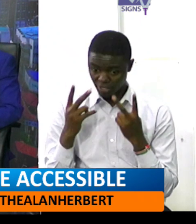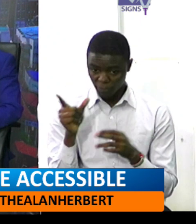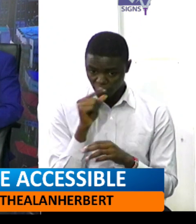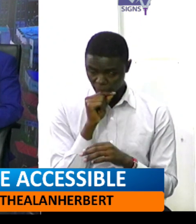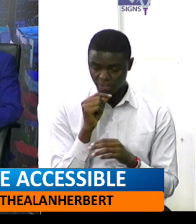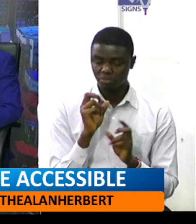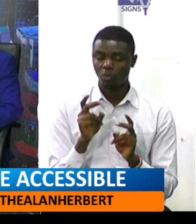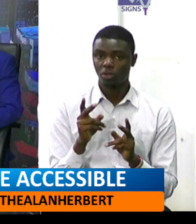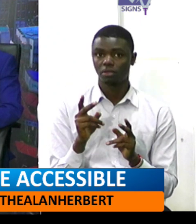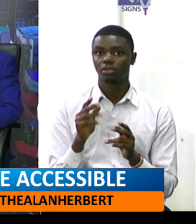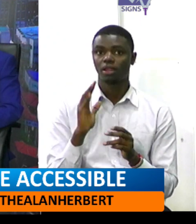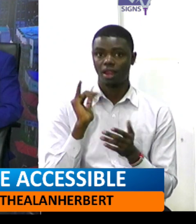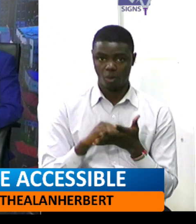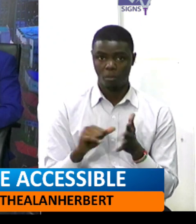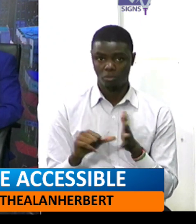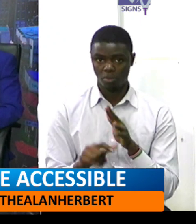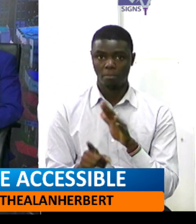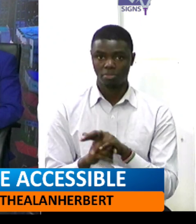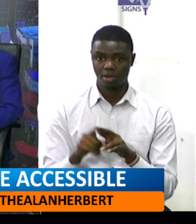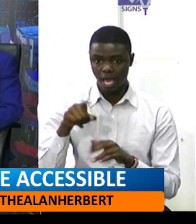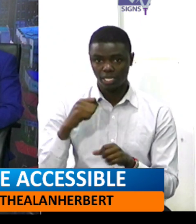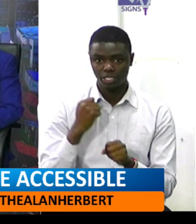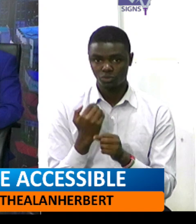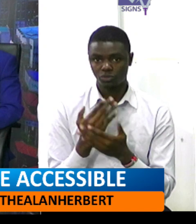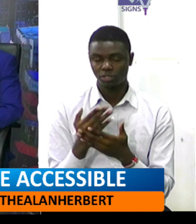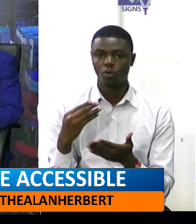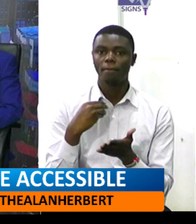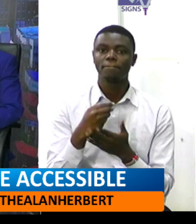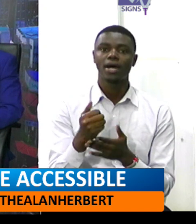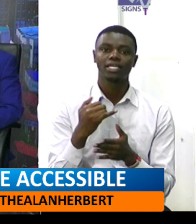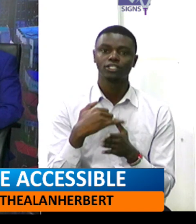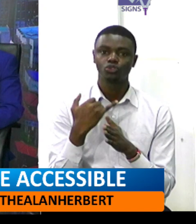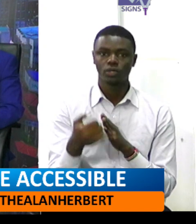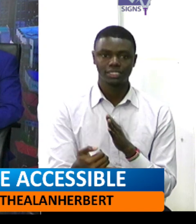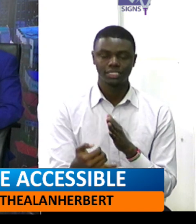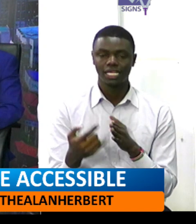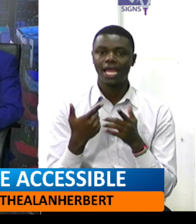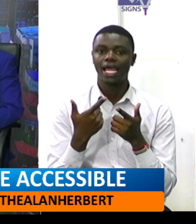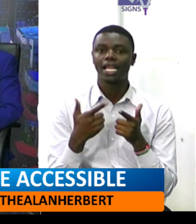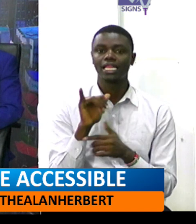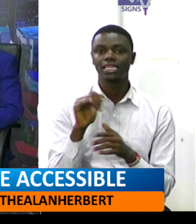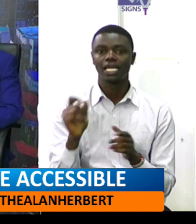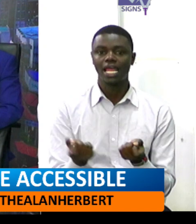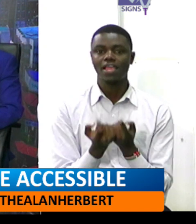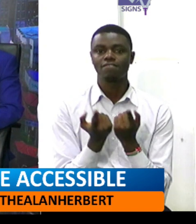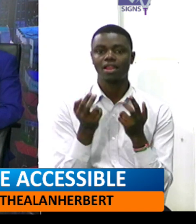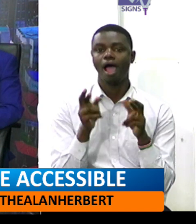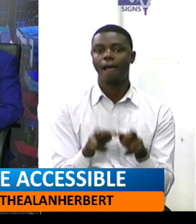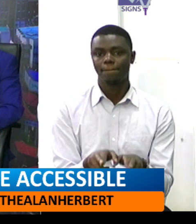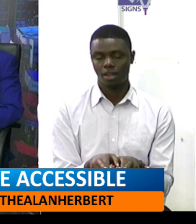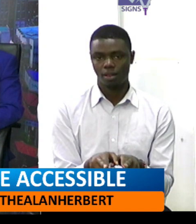like, okay, it's about to go down. Yeah, I need so, to do something. So buy insurance, let that event happen,